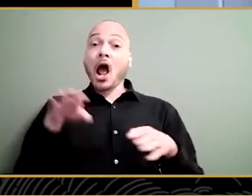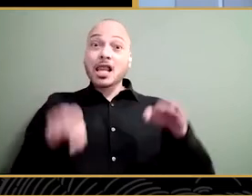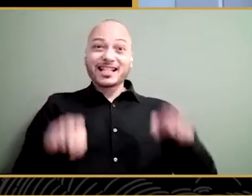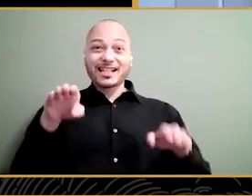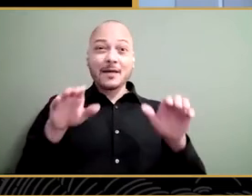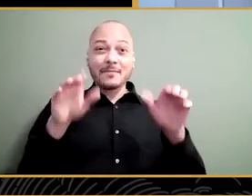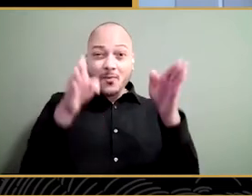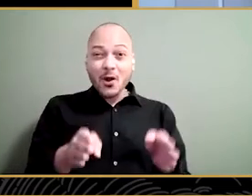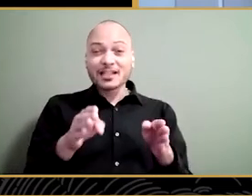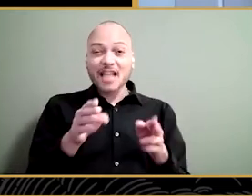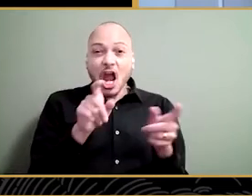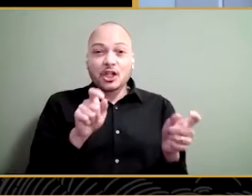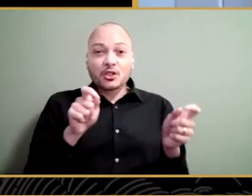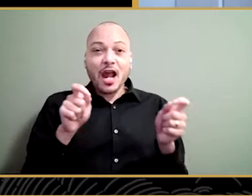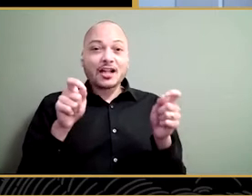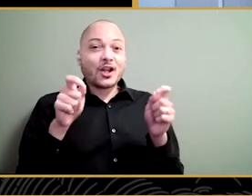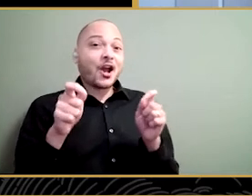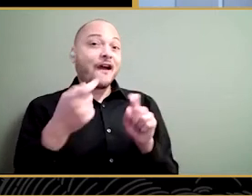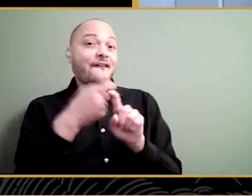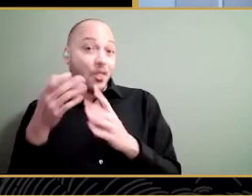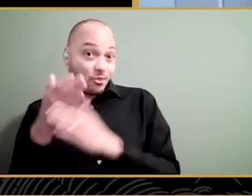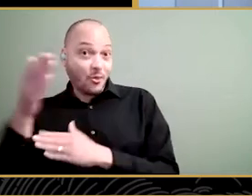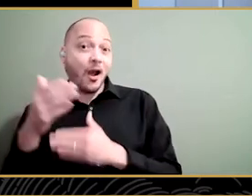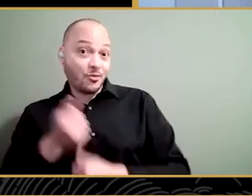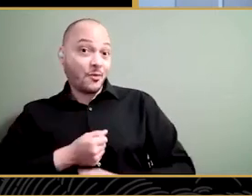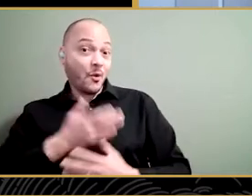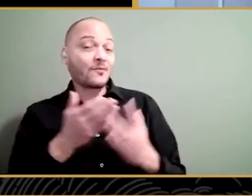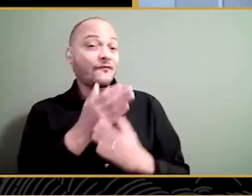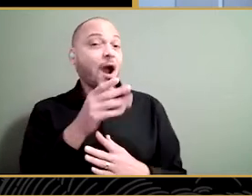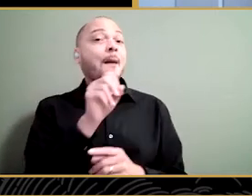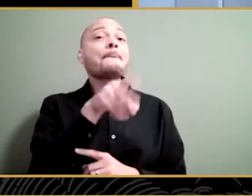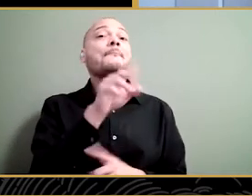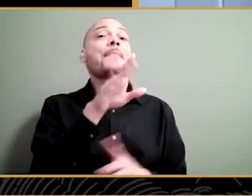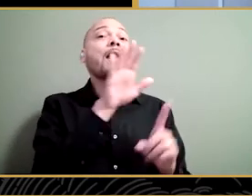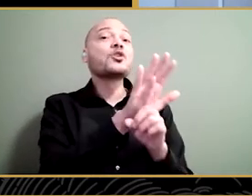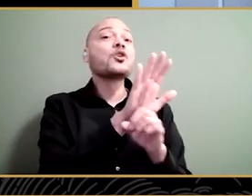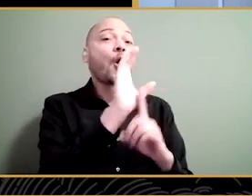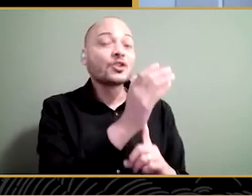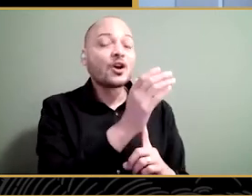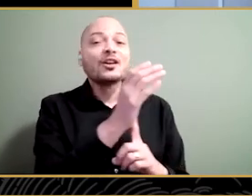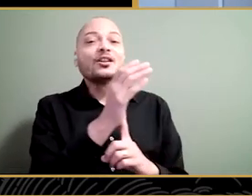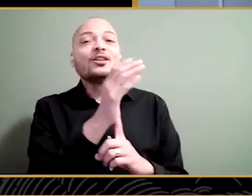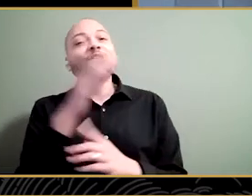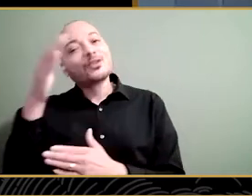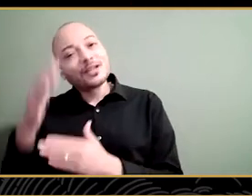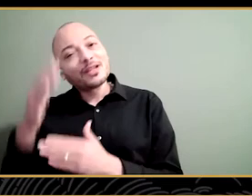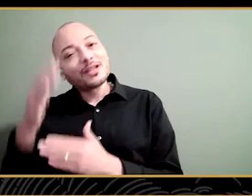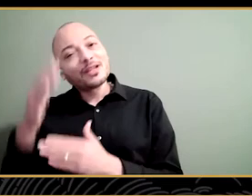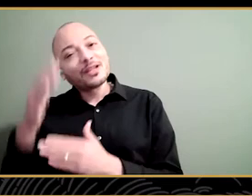the poem. From pop culture references to the ultimately heartbreaking ending. Thank you so much, Ryan.